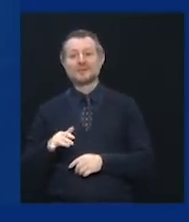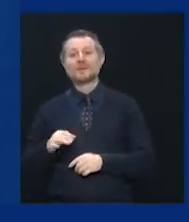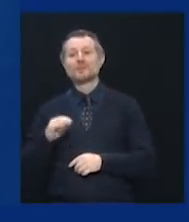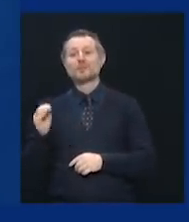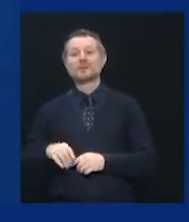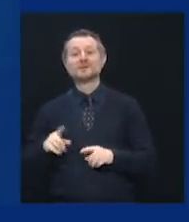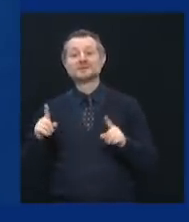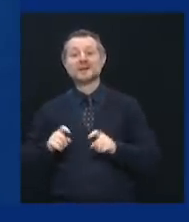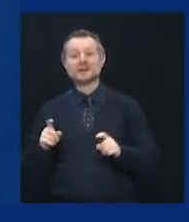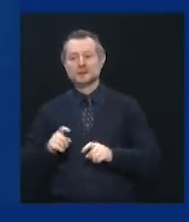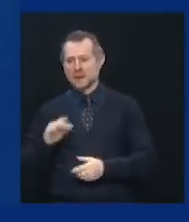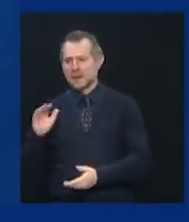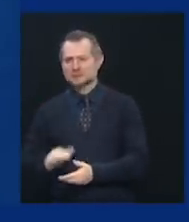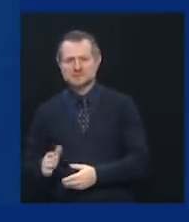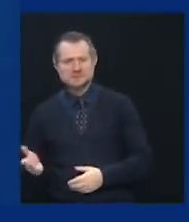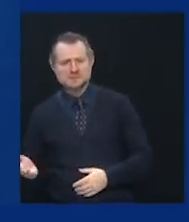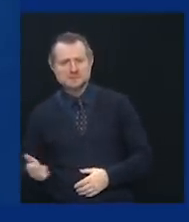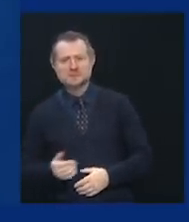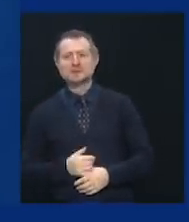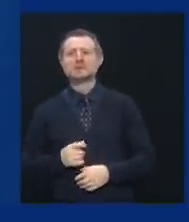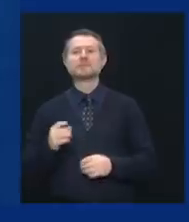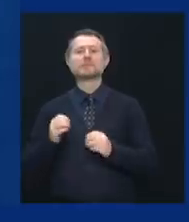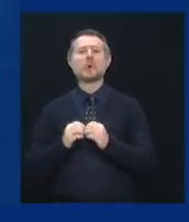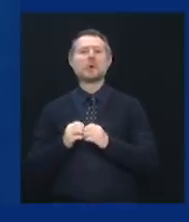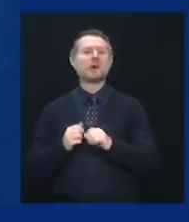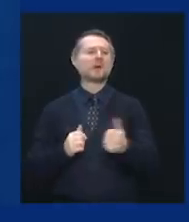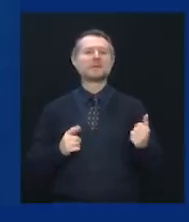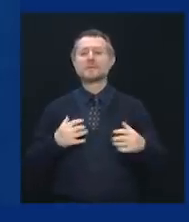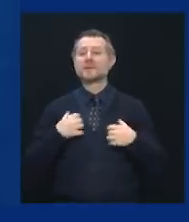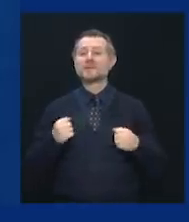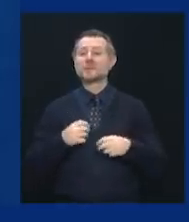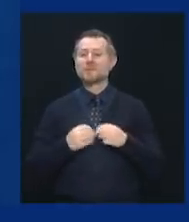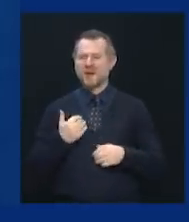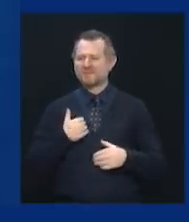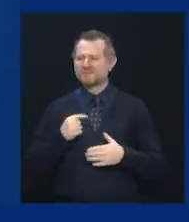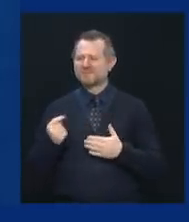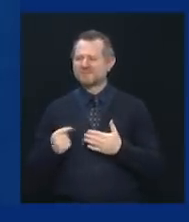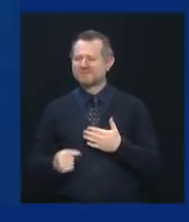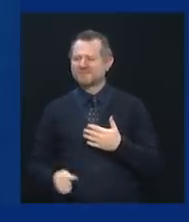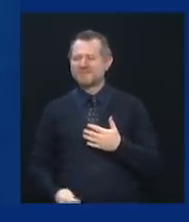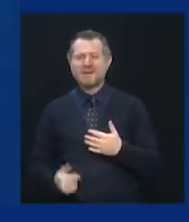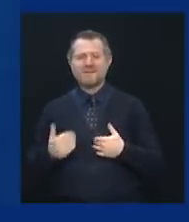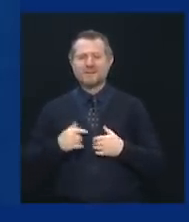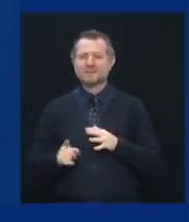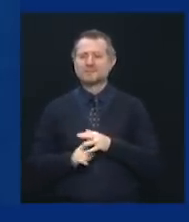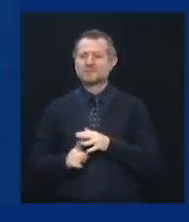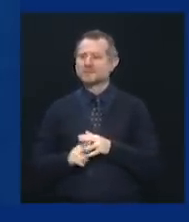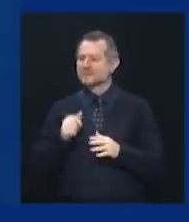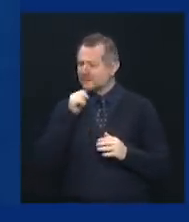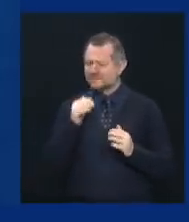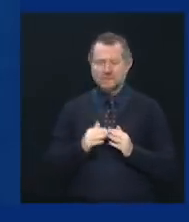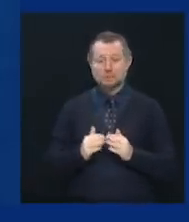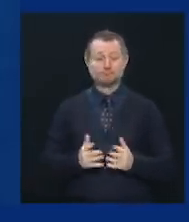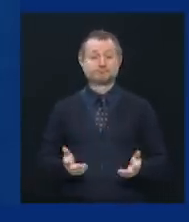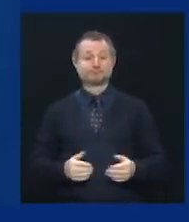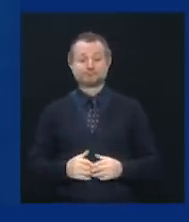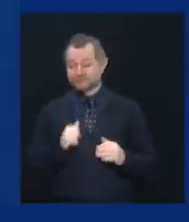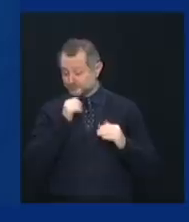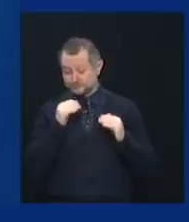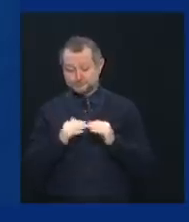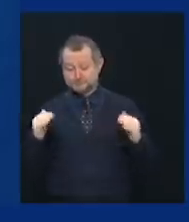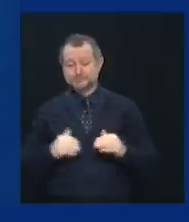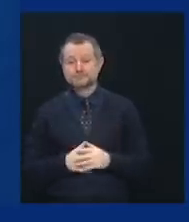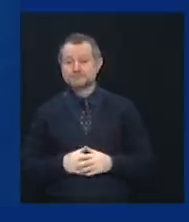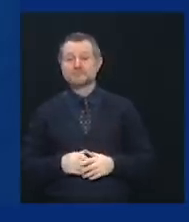more comorbidities. That's not America. So, to make the